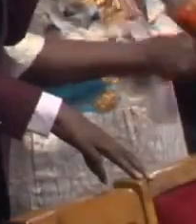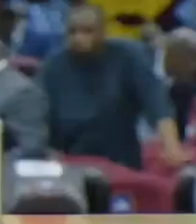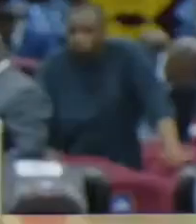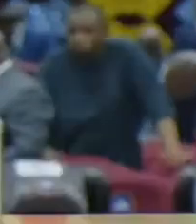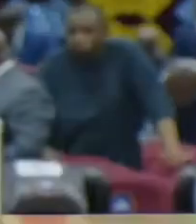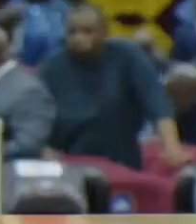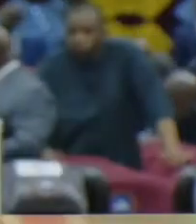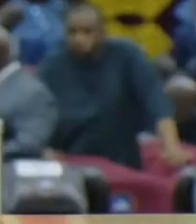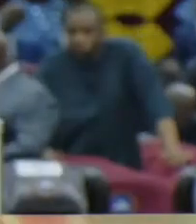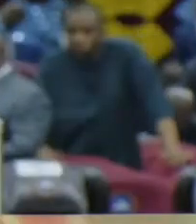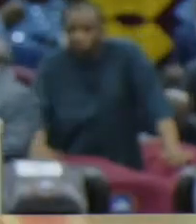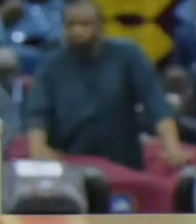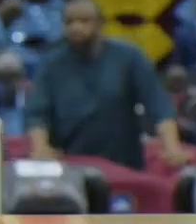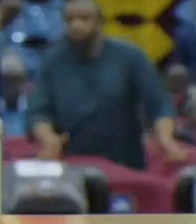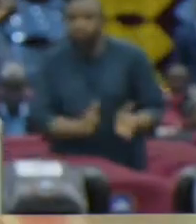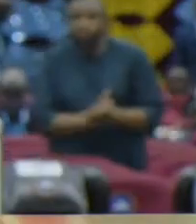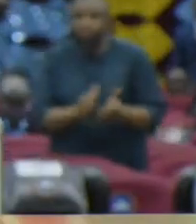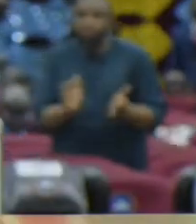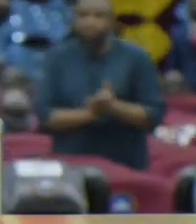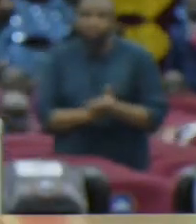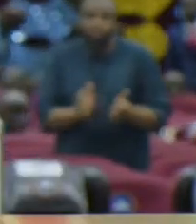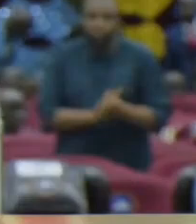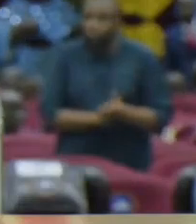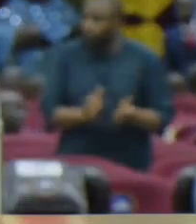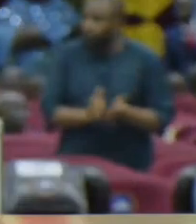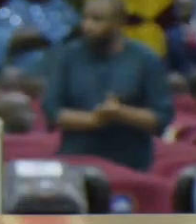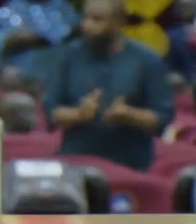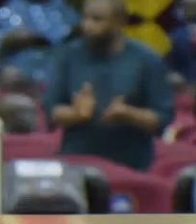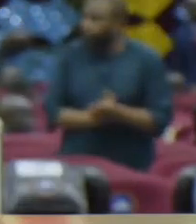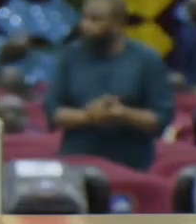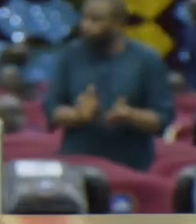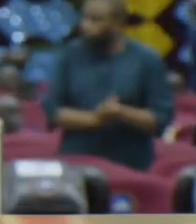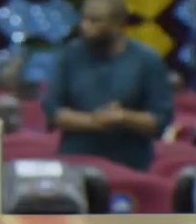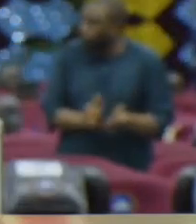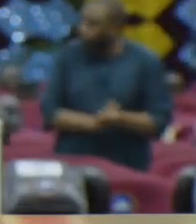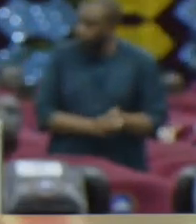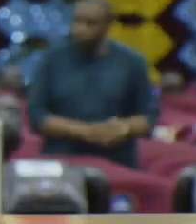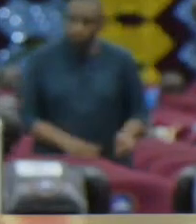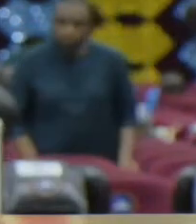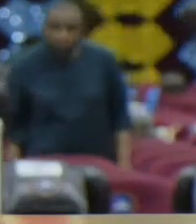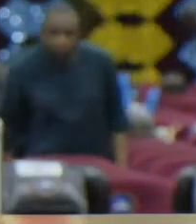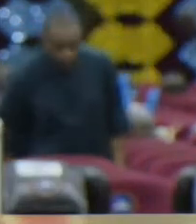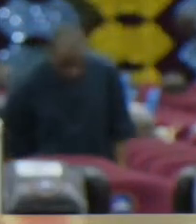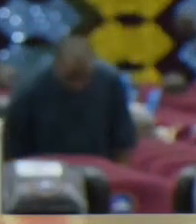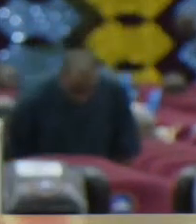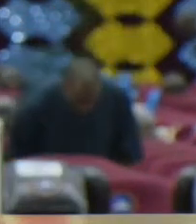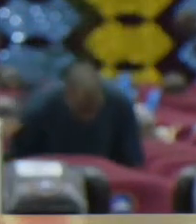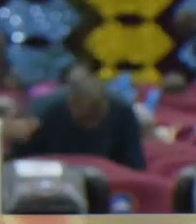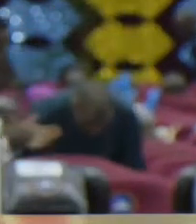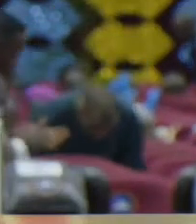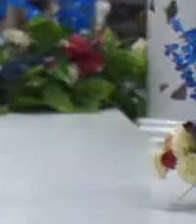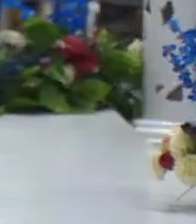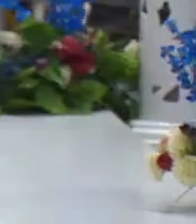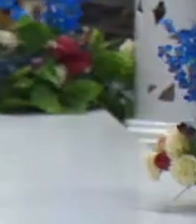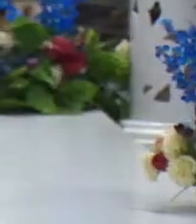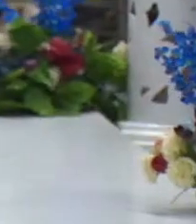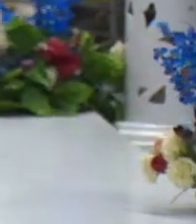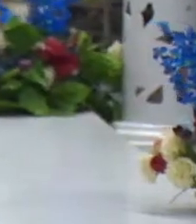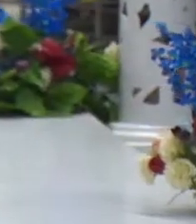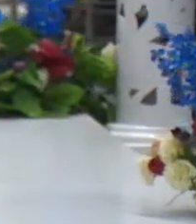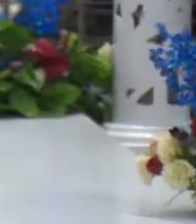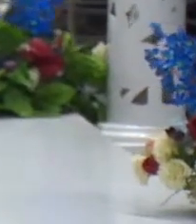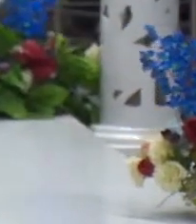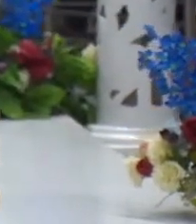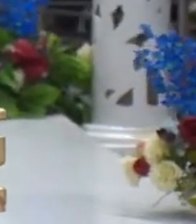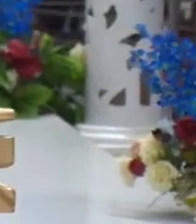Please jam those hands together for Jesus. As you please take your seats majestically before the Lord of all